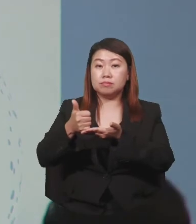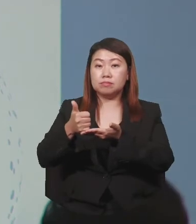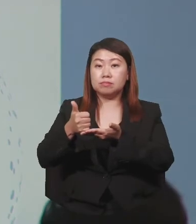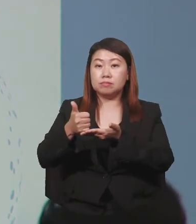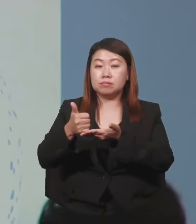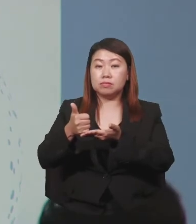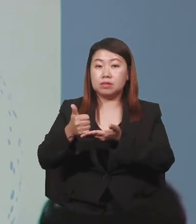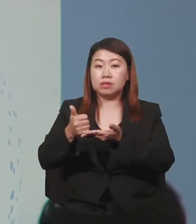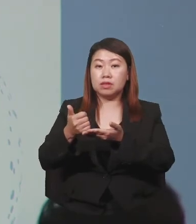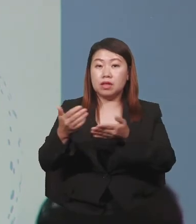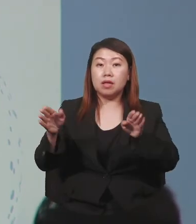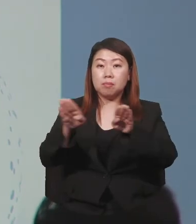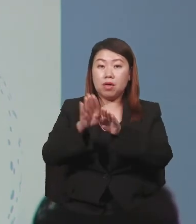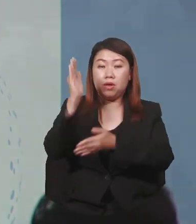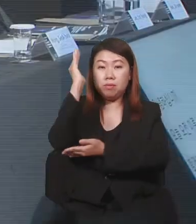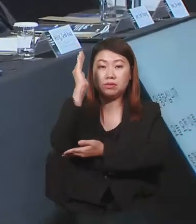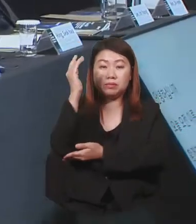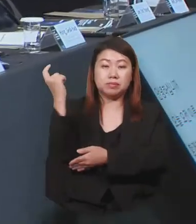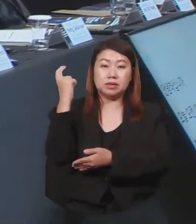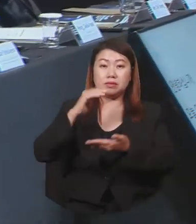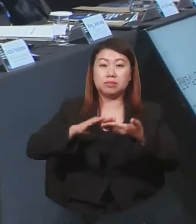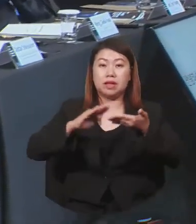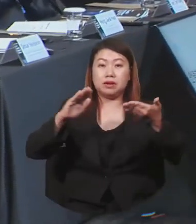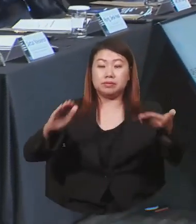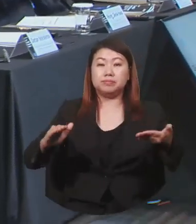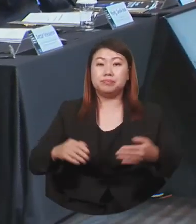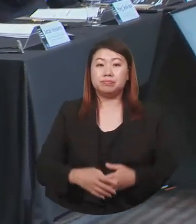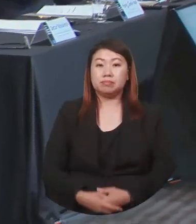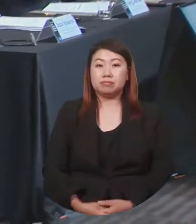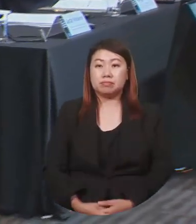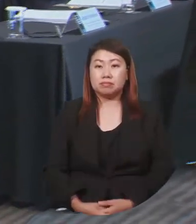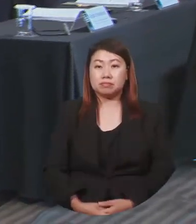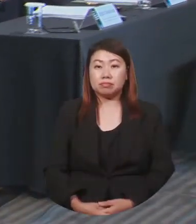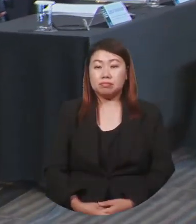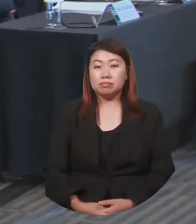KOICA. So please welcome him with a big round of applause.